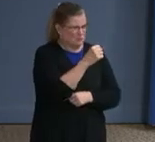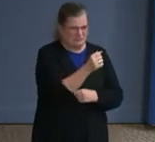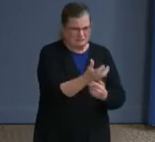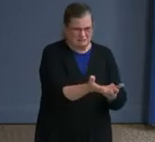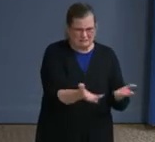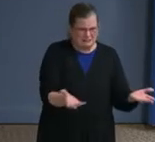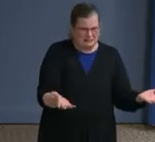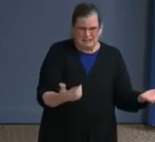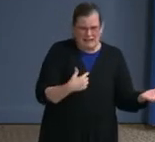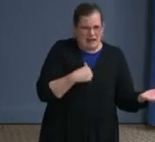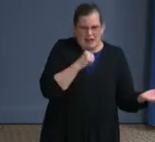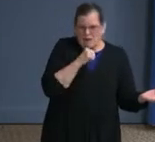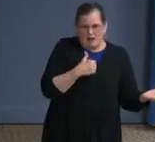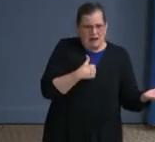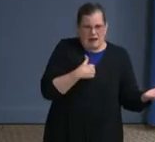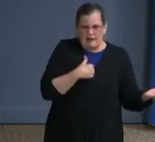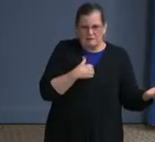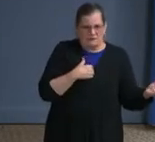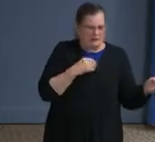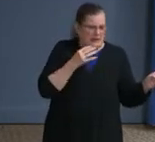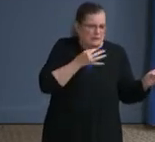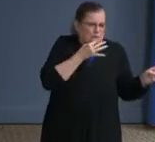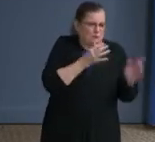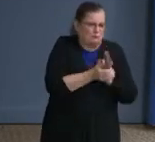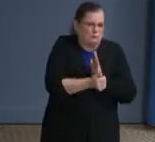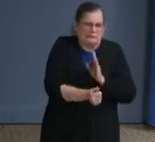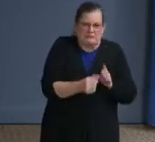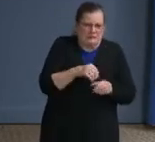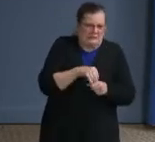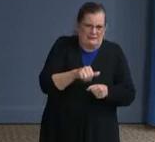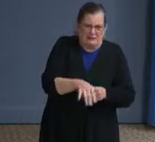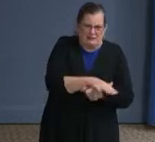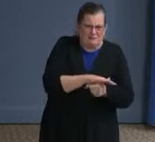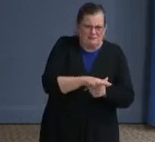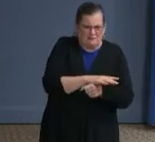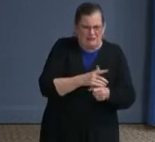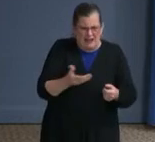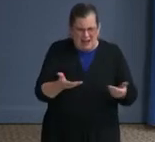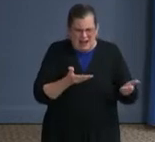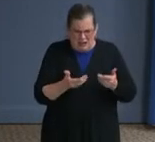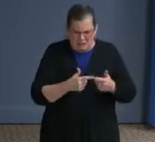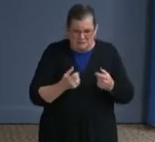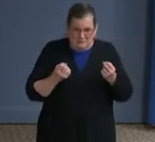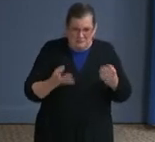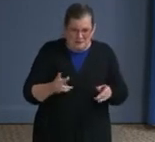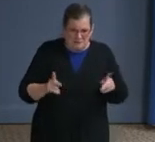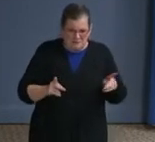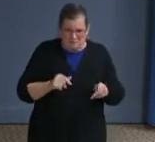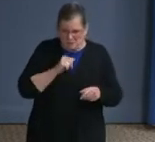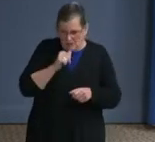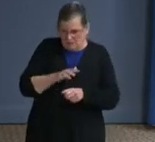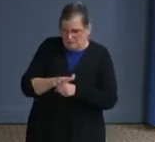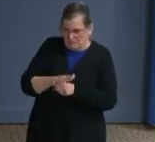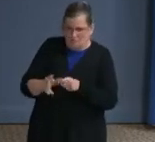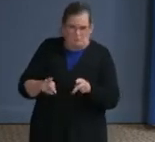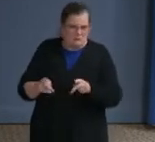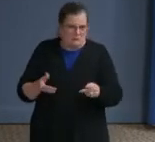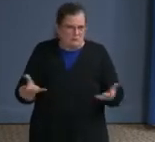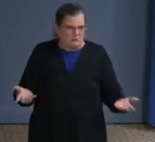to say that the chief hired too many people or not enough people. When I say hired, I mean kept